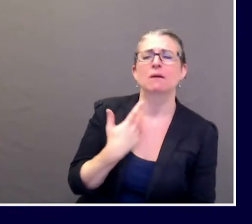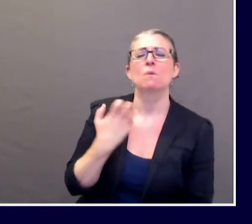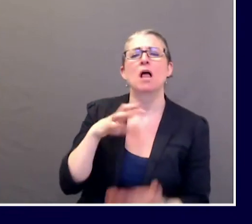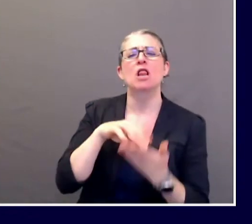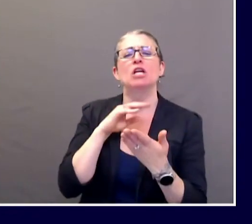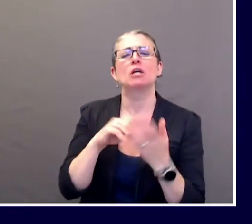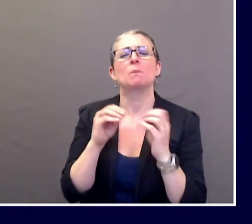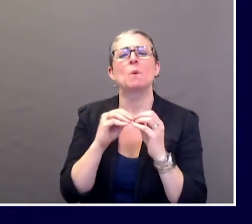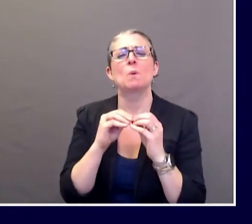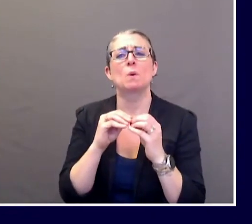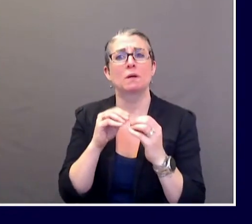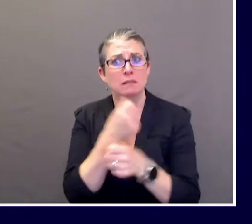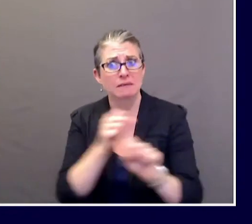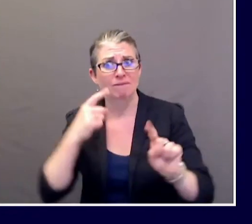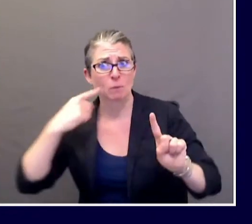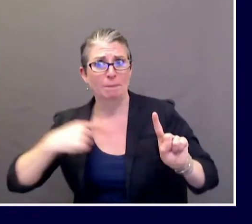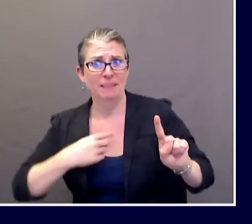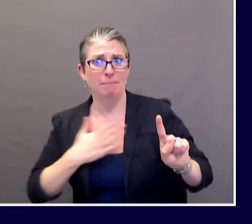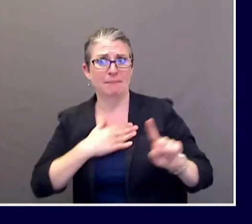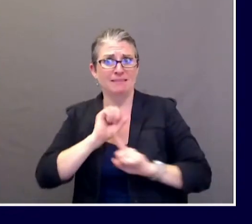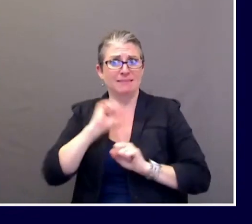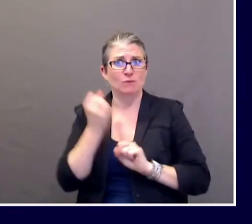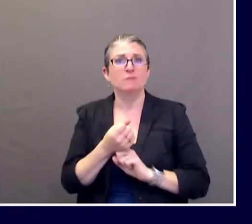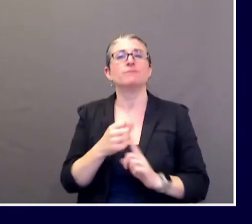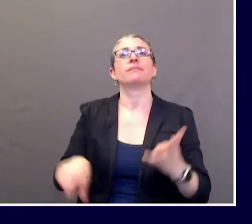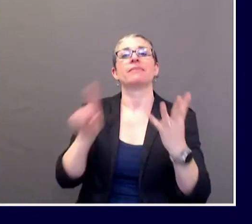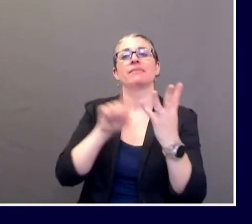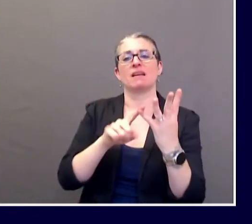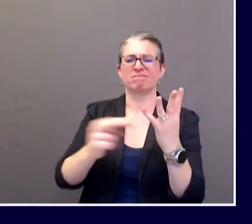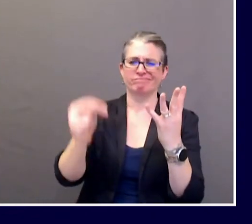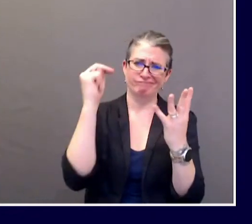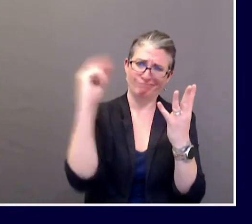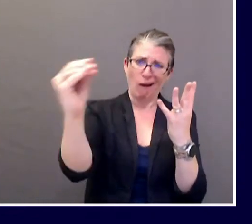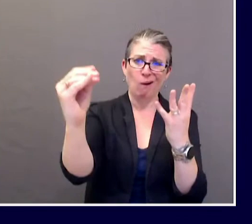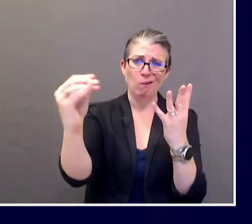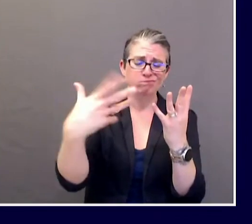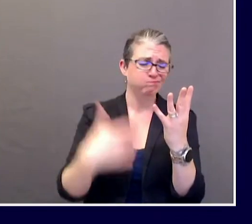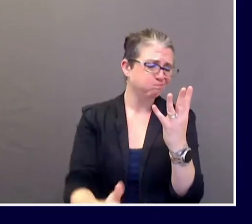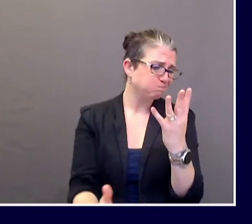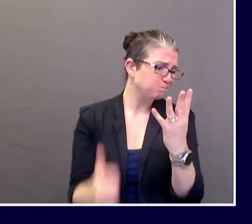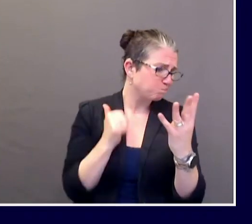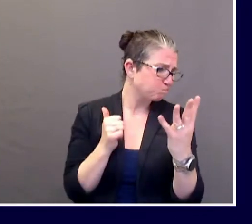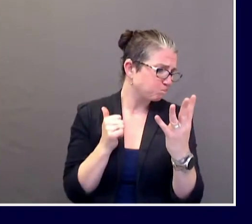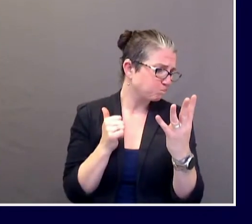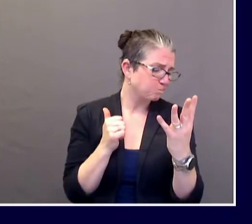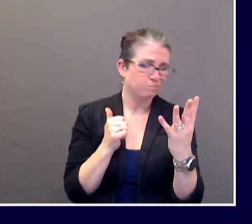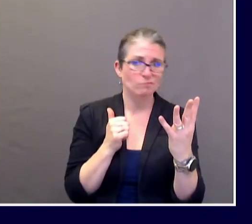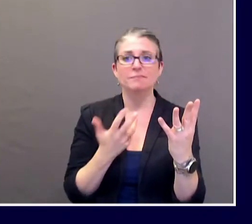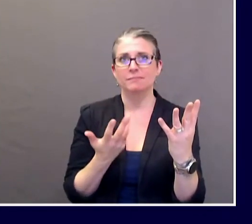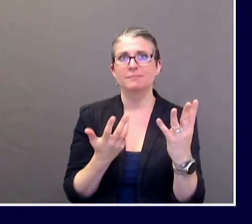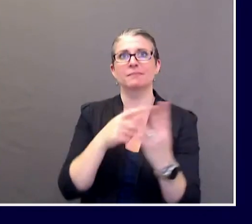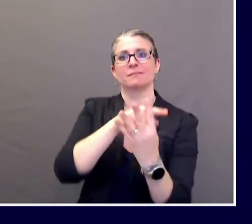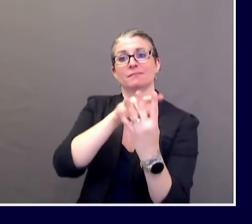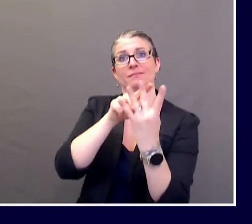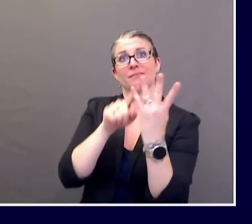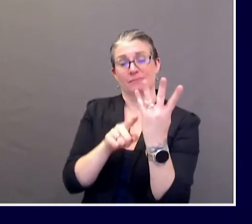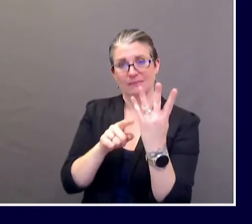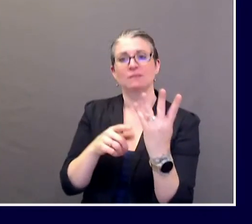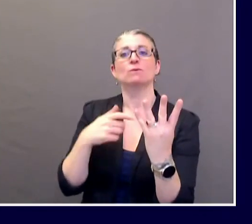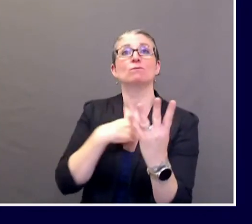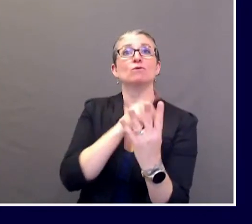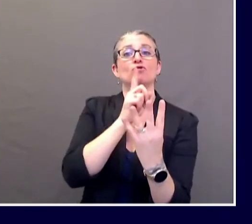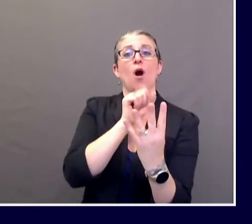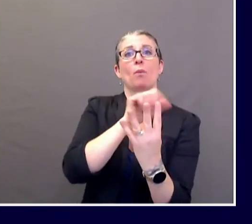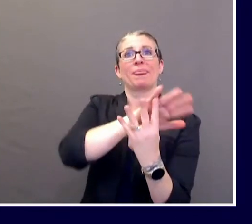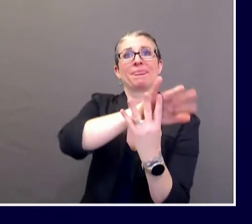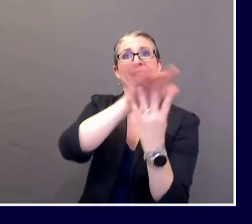on conversations I've had and stories people have told me, convenience is driving a lot of it. They may not be able to go to the hospital